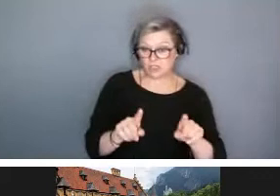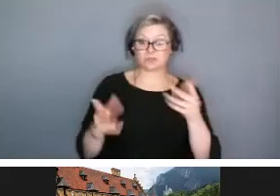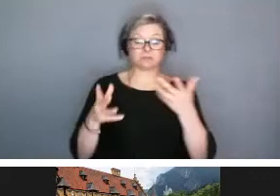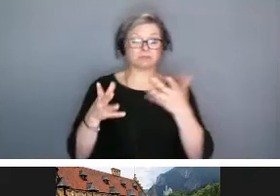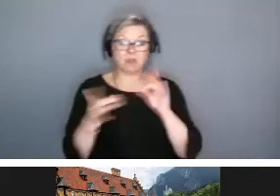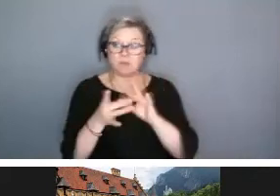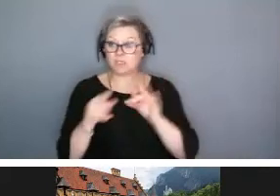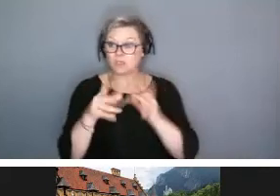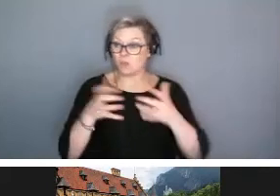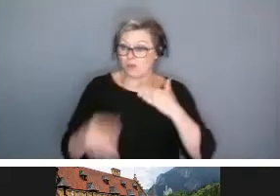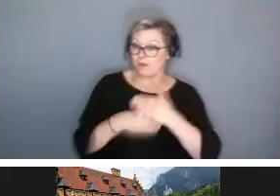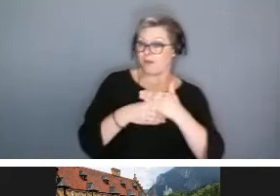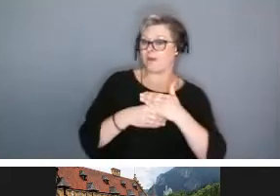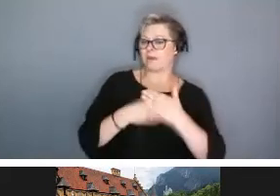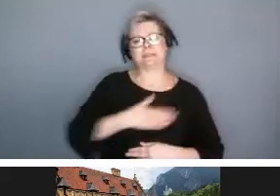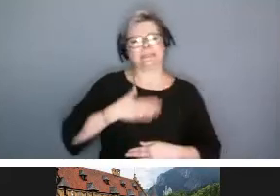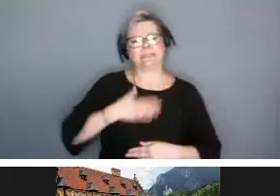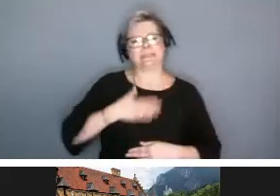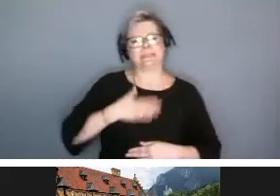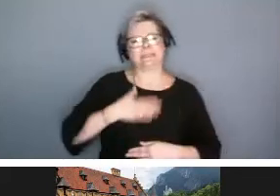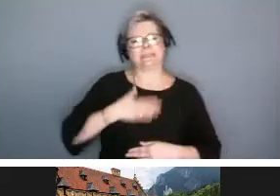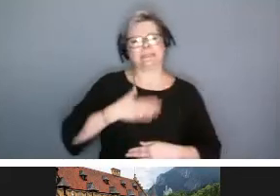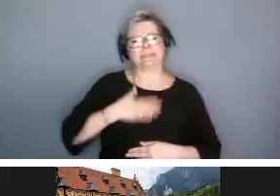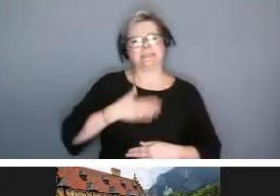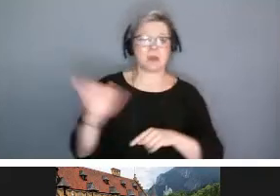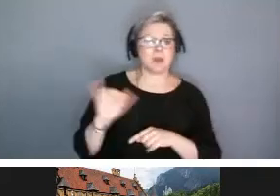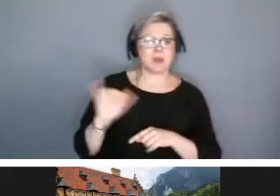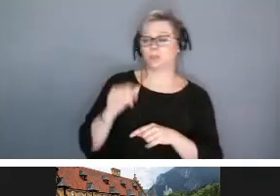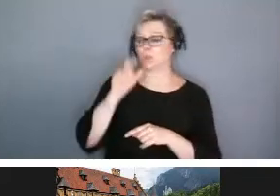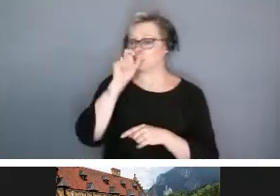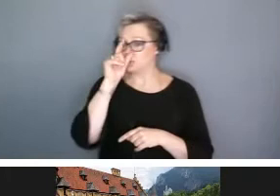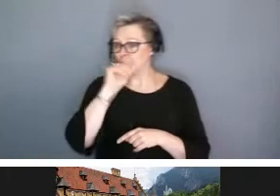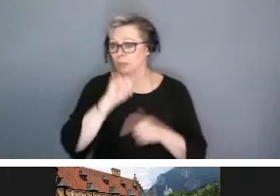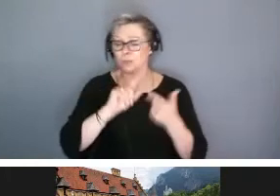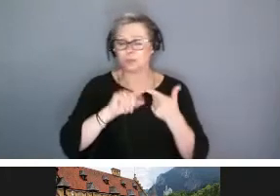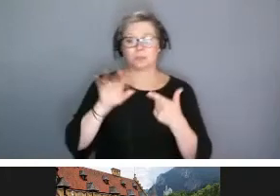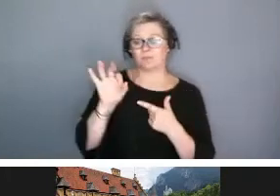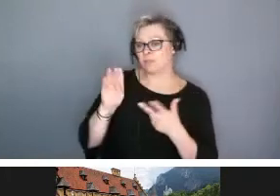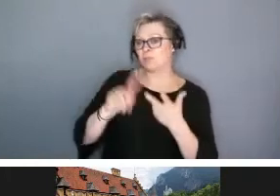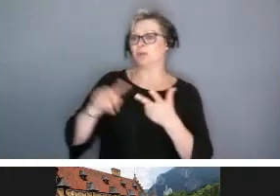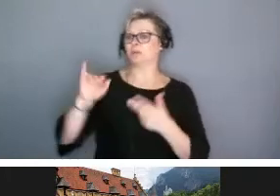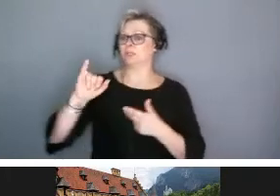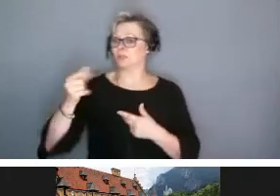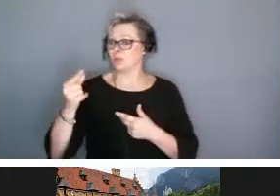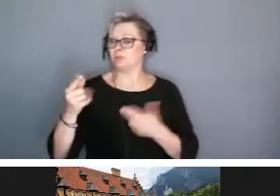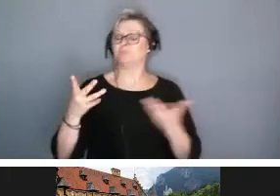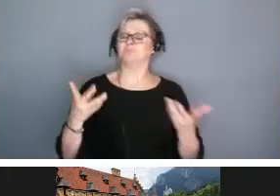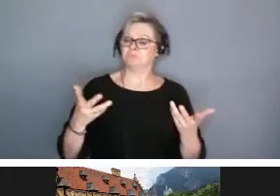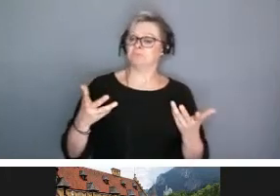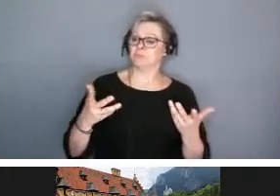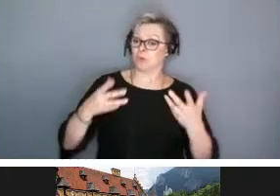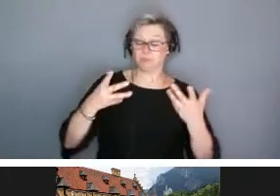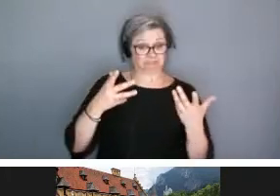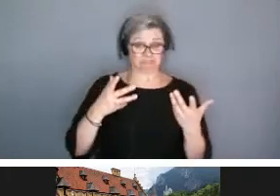us, please feel free. We're also on social media, and Laura, who's joined us today, tries to keep everybody apprised of our upcoming